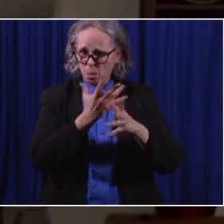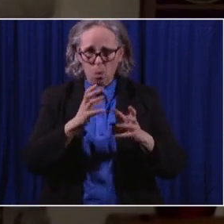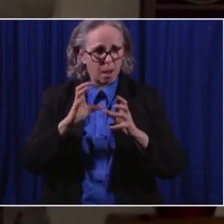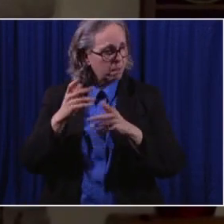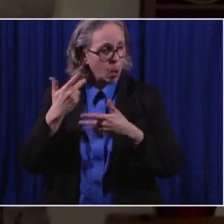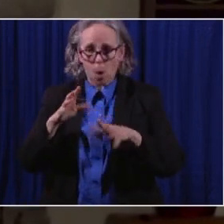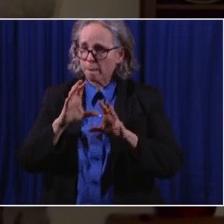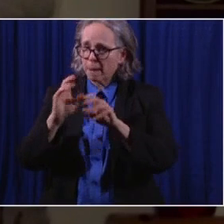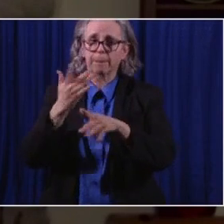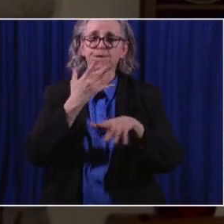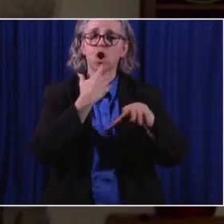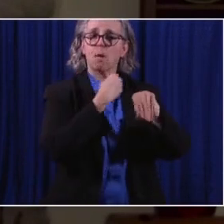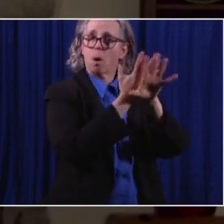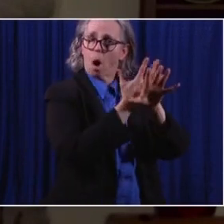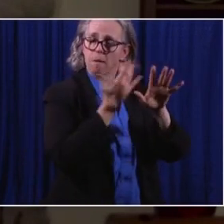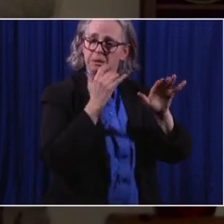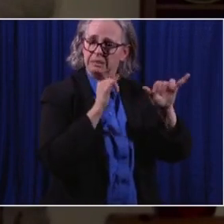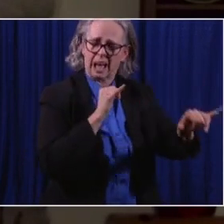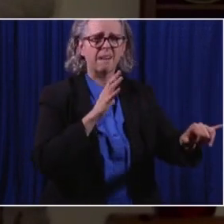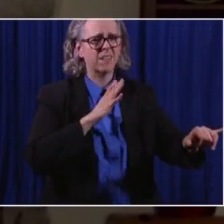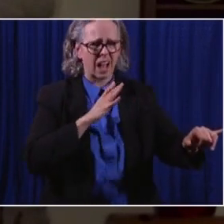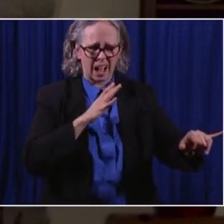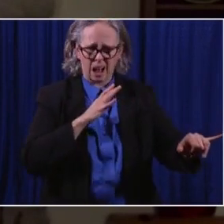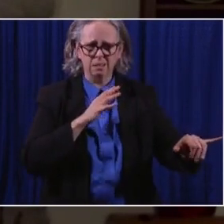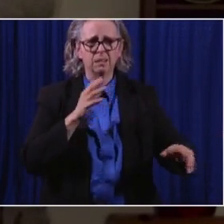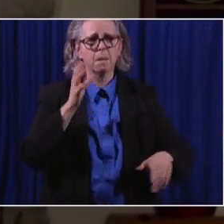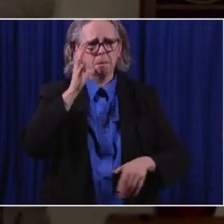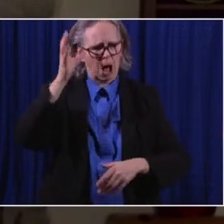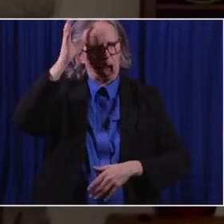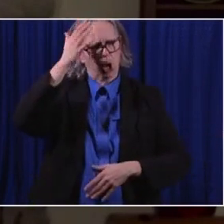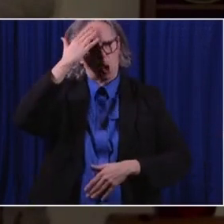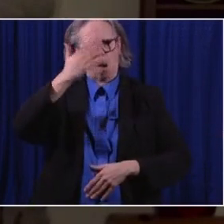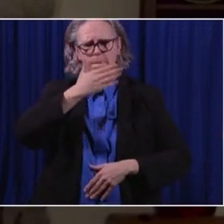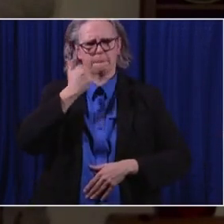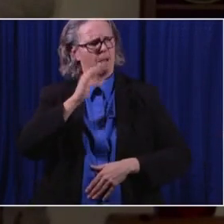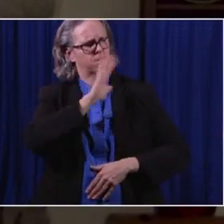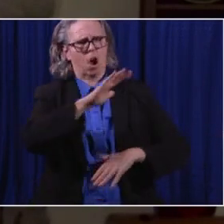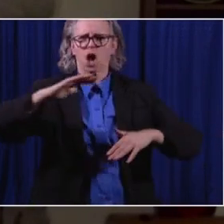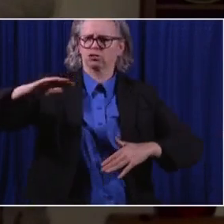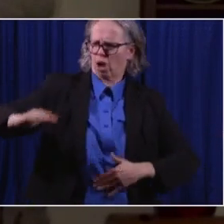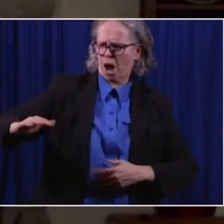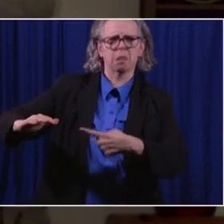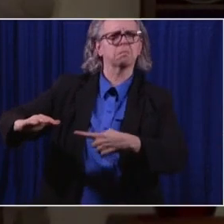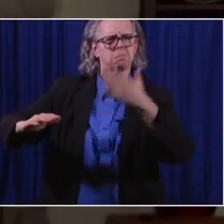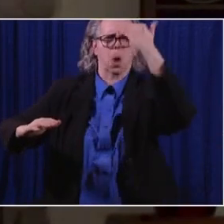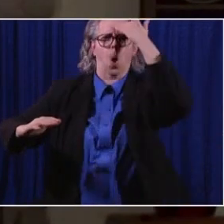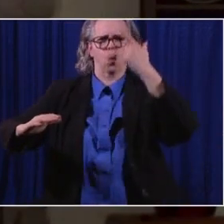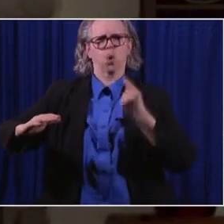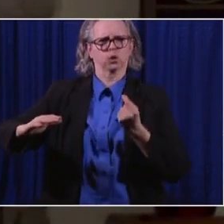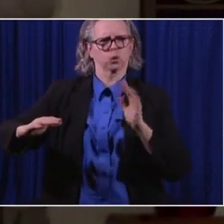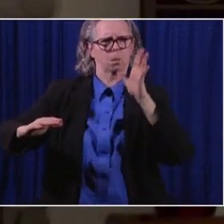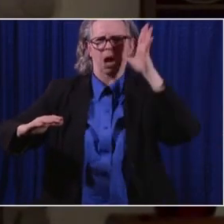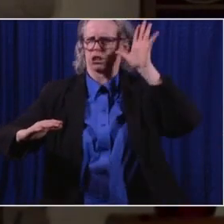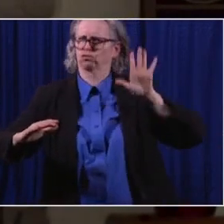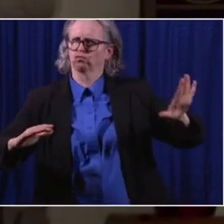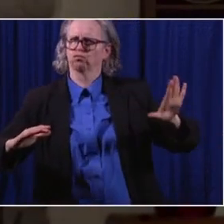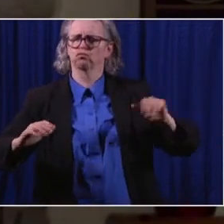know what is best for their own children and should make those individual decisions.